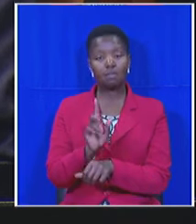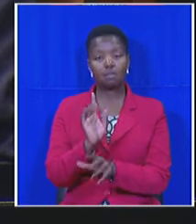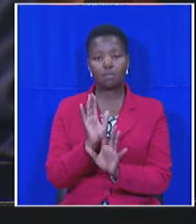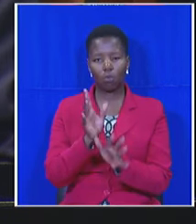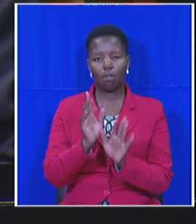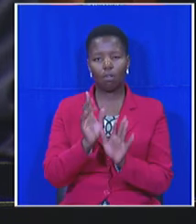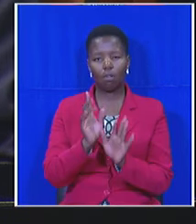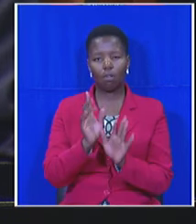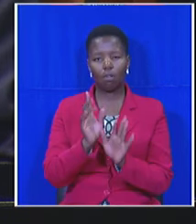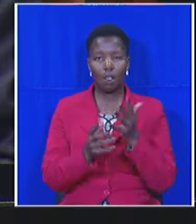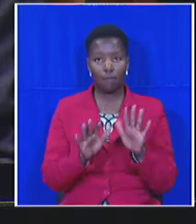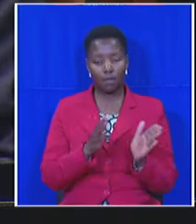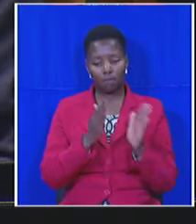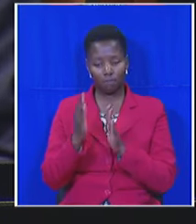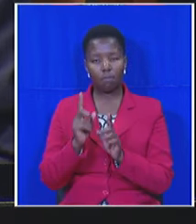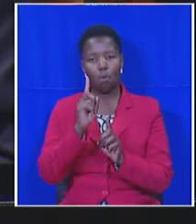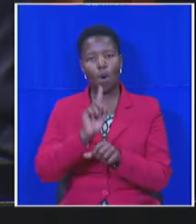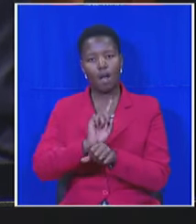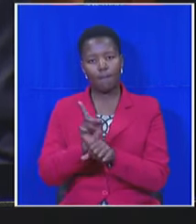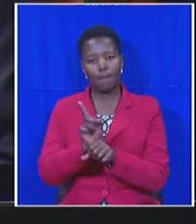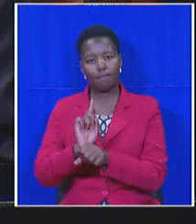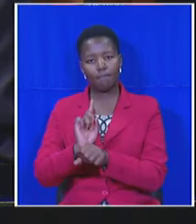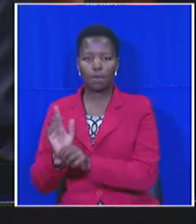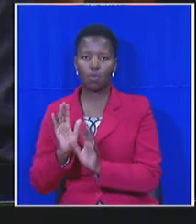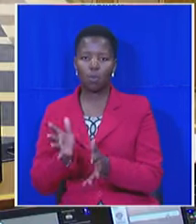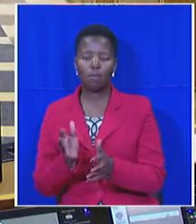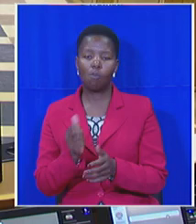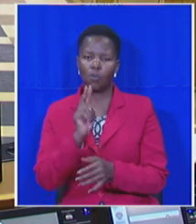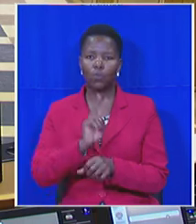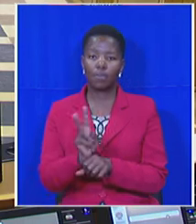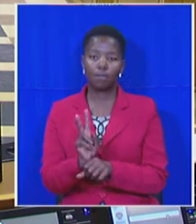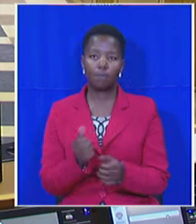minutes, and subsequently all other votes, it will be for 2 minutes.